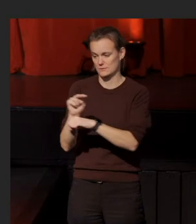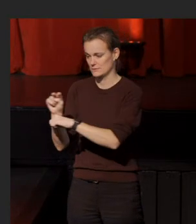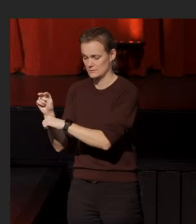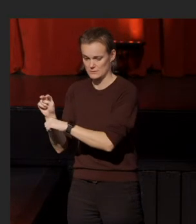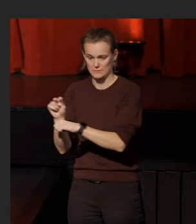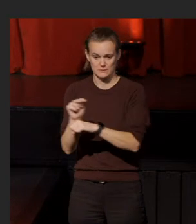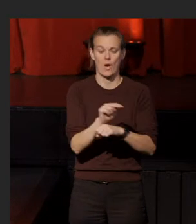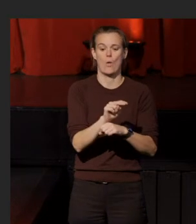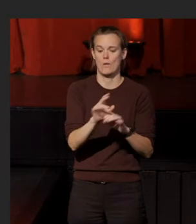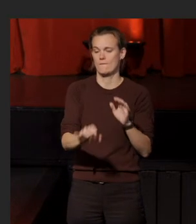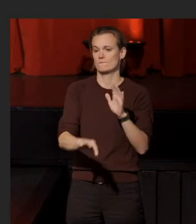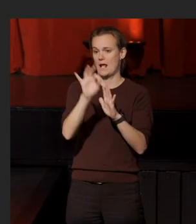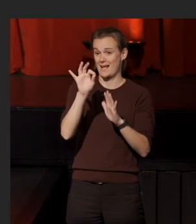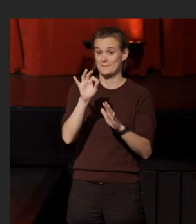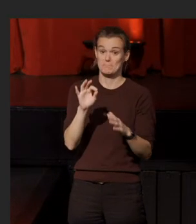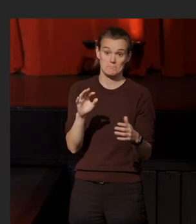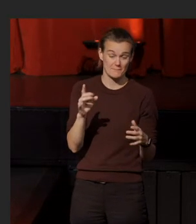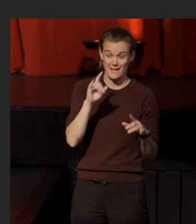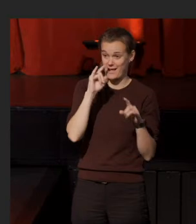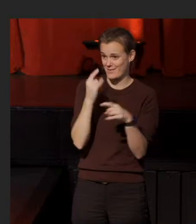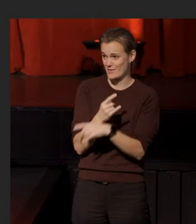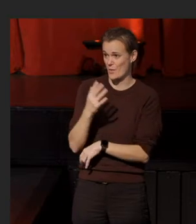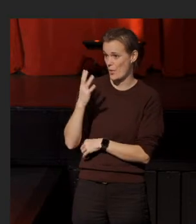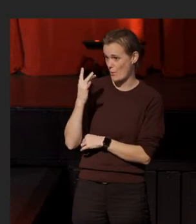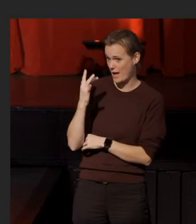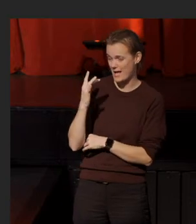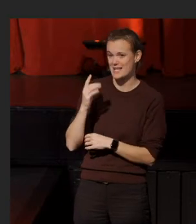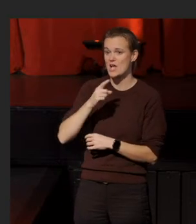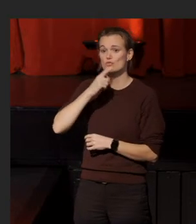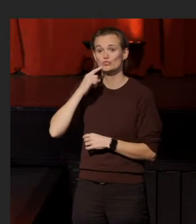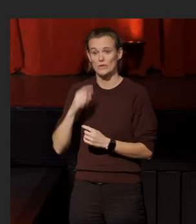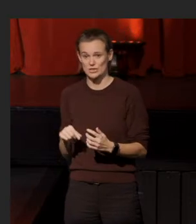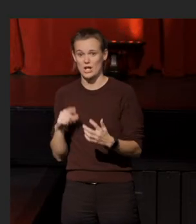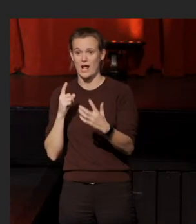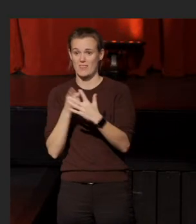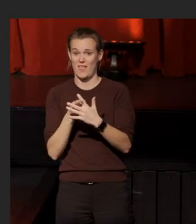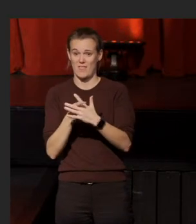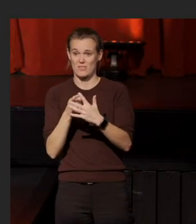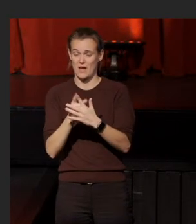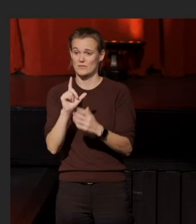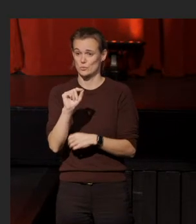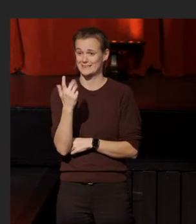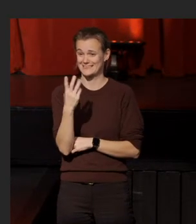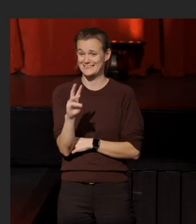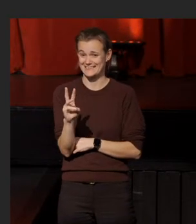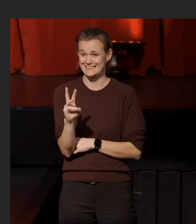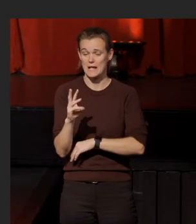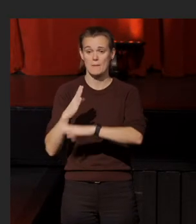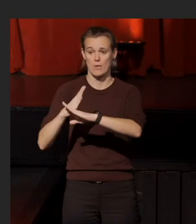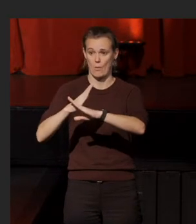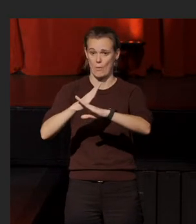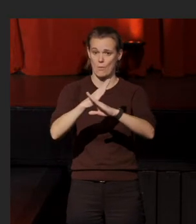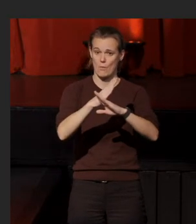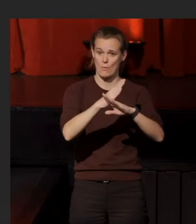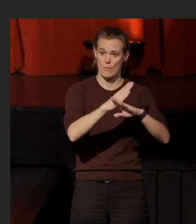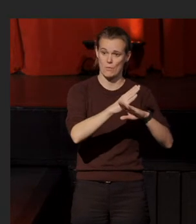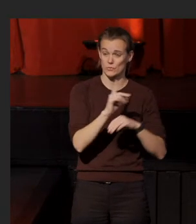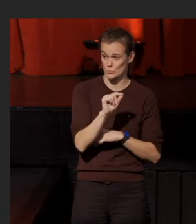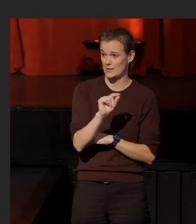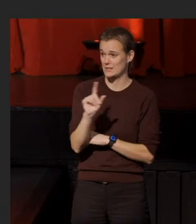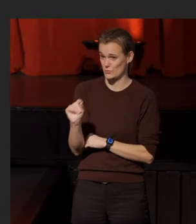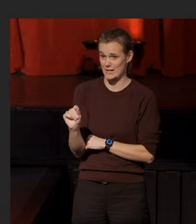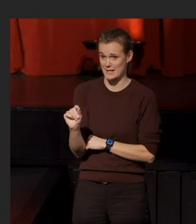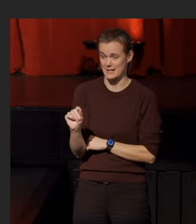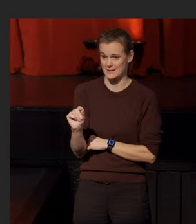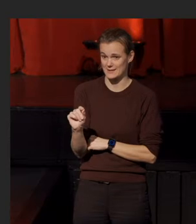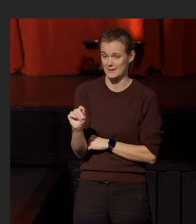2020. And here's the irony. Because the Russians intervened in those structures in 2016, those protections were in place in 2020. And